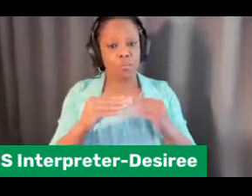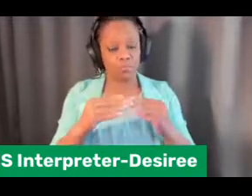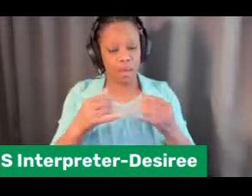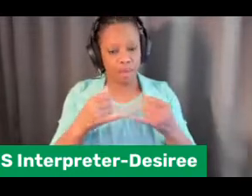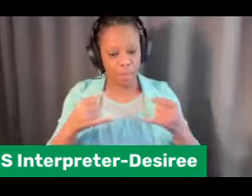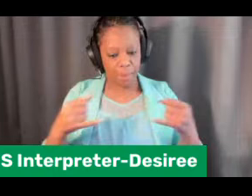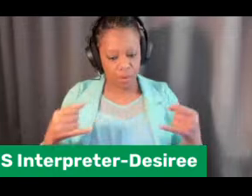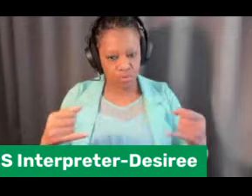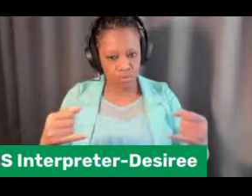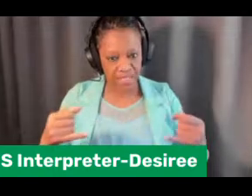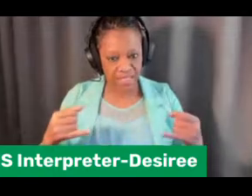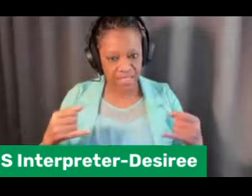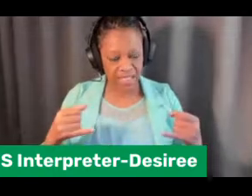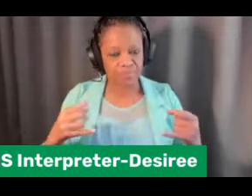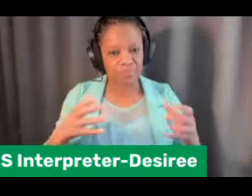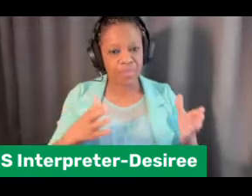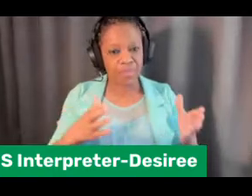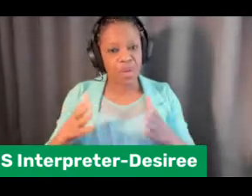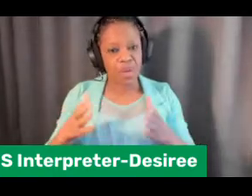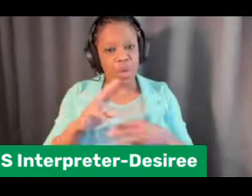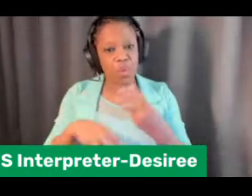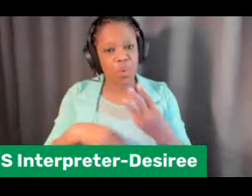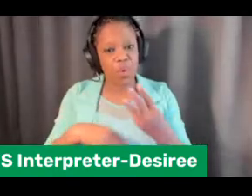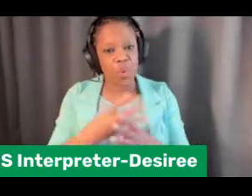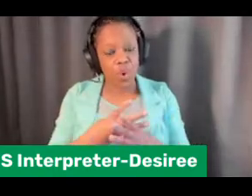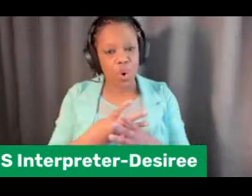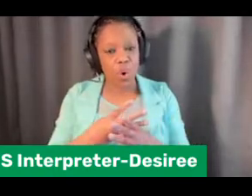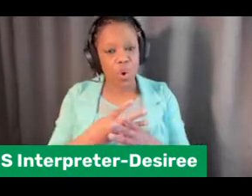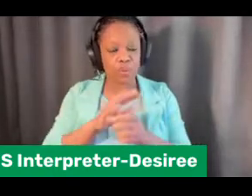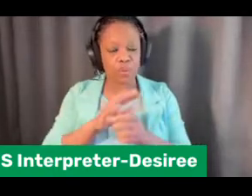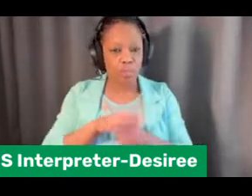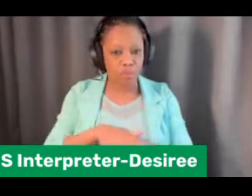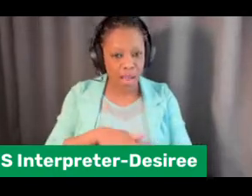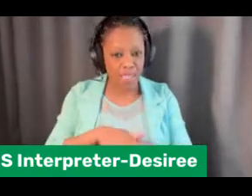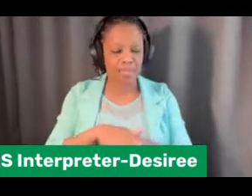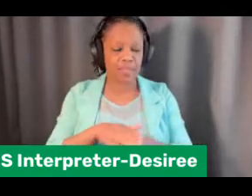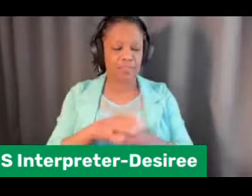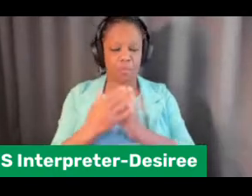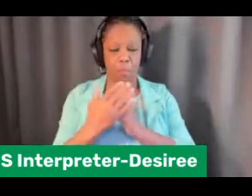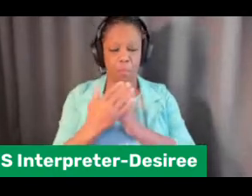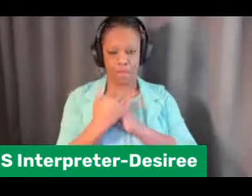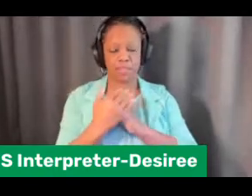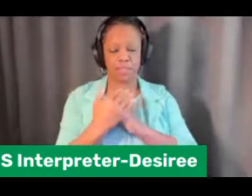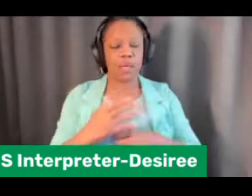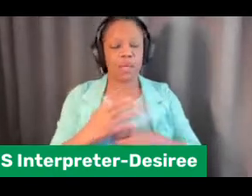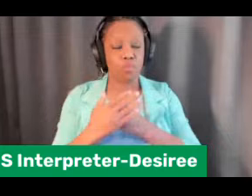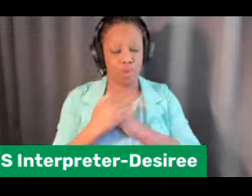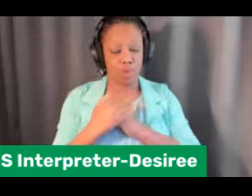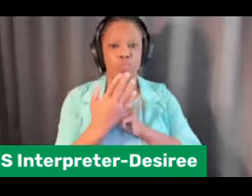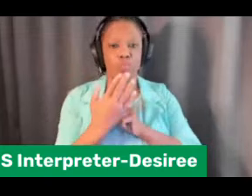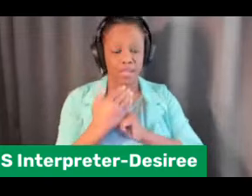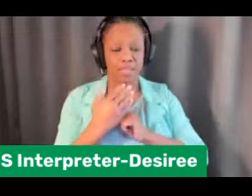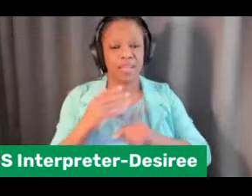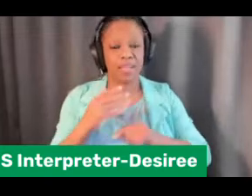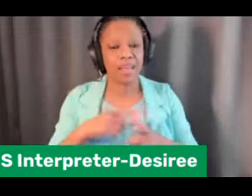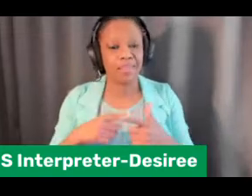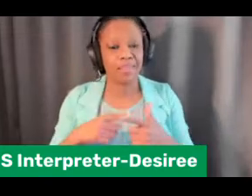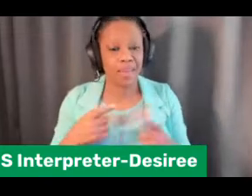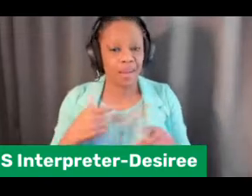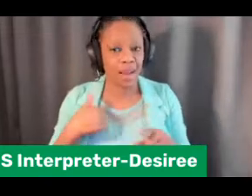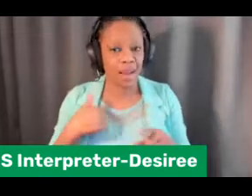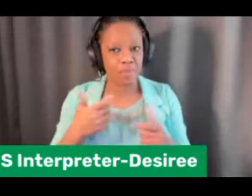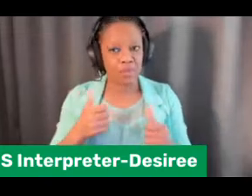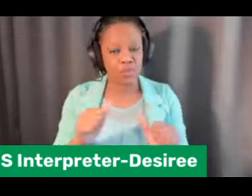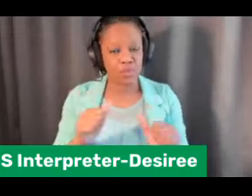site of oppression, and then this concept of healing-centered collective care that I've been studying, thinking about, actualizing in my